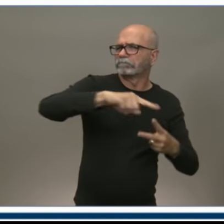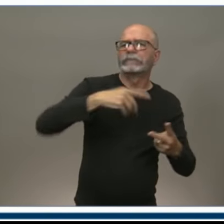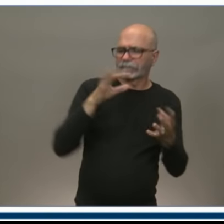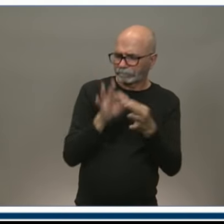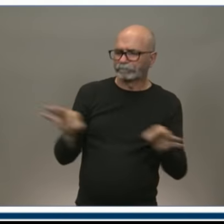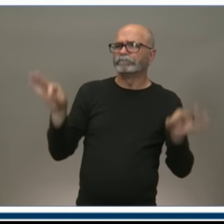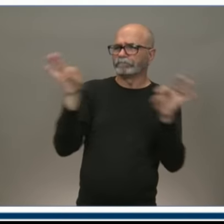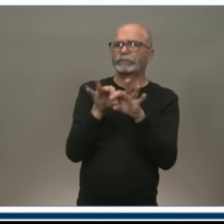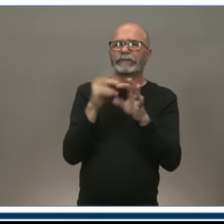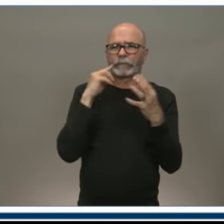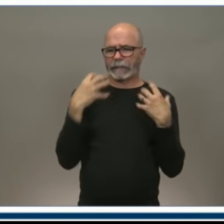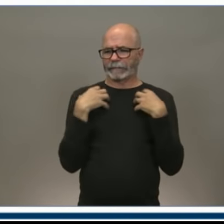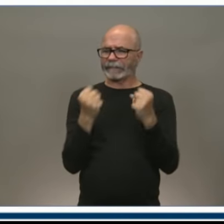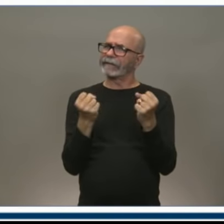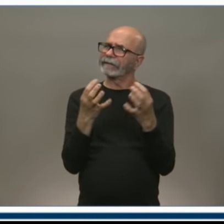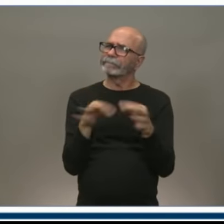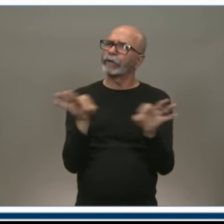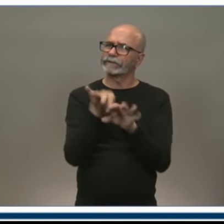restrict those